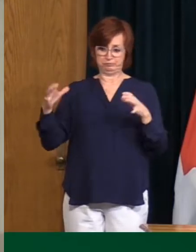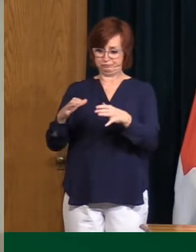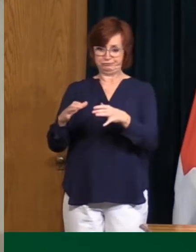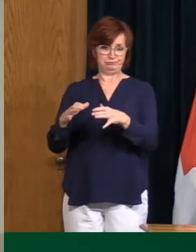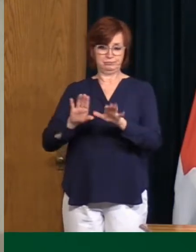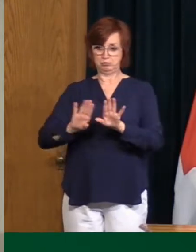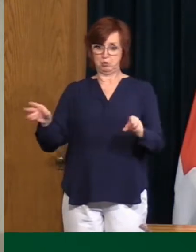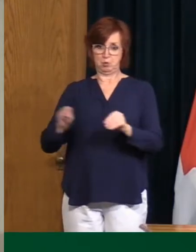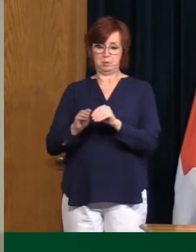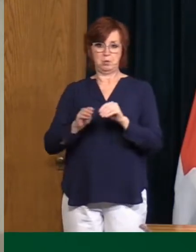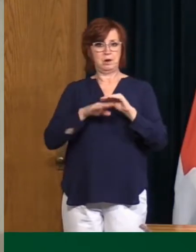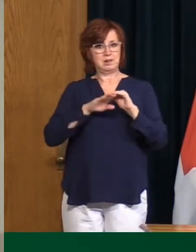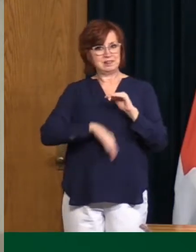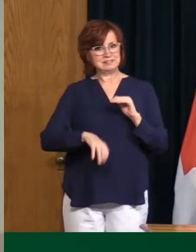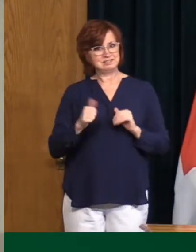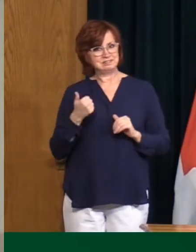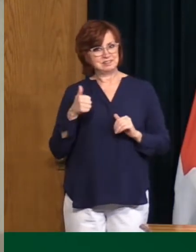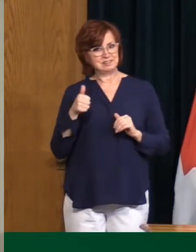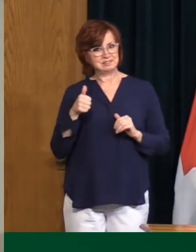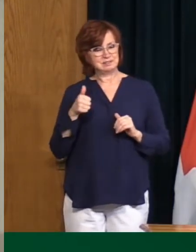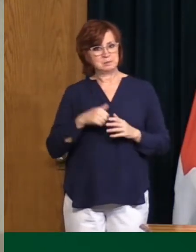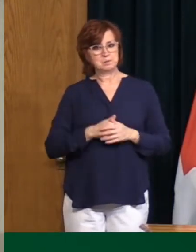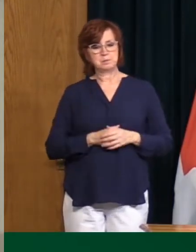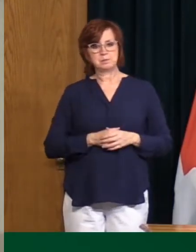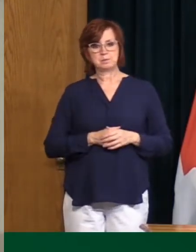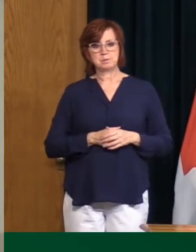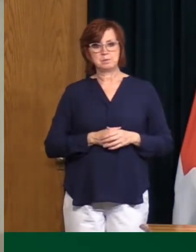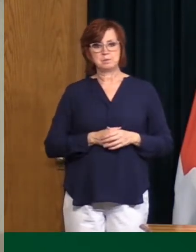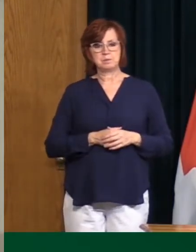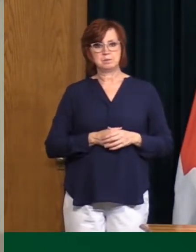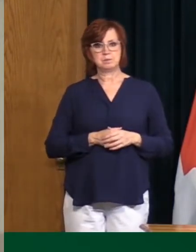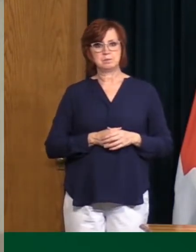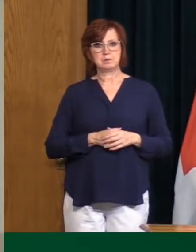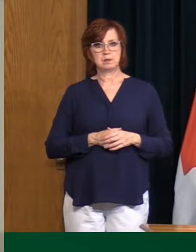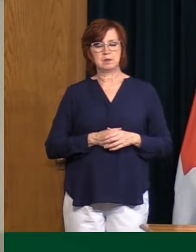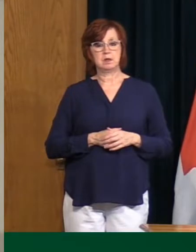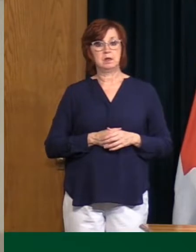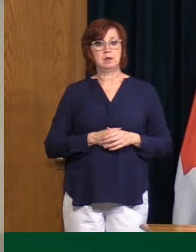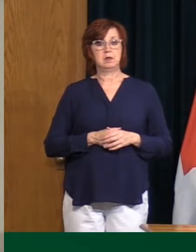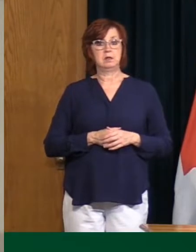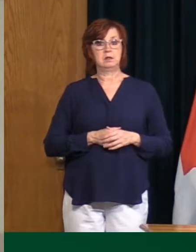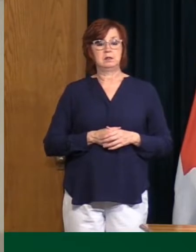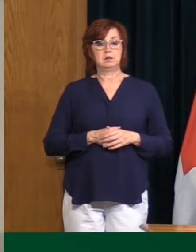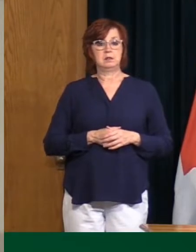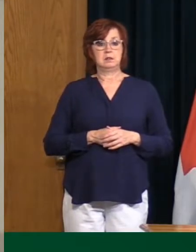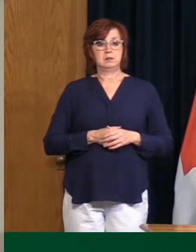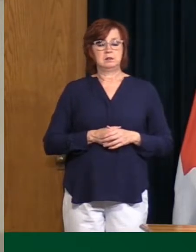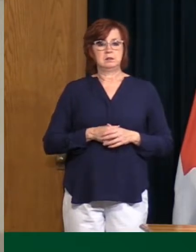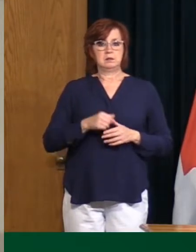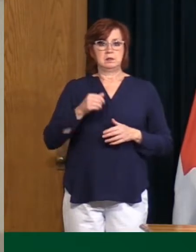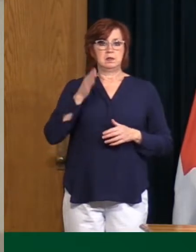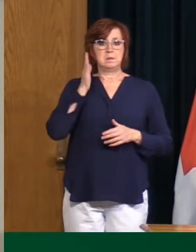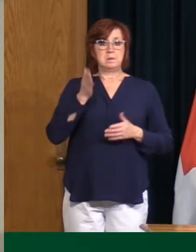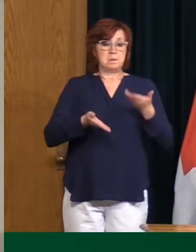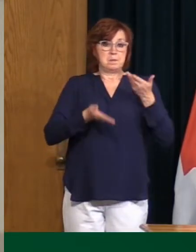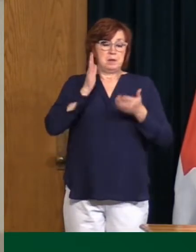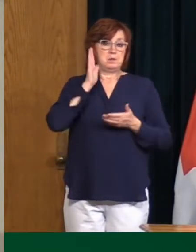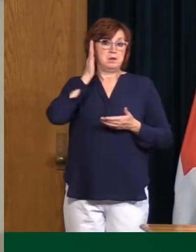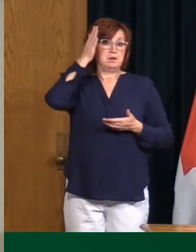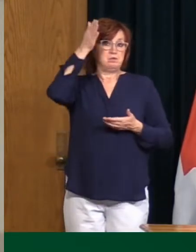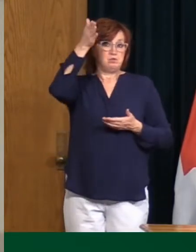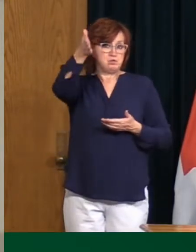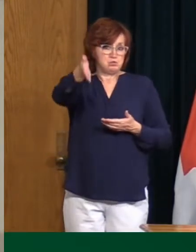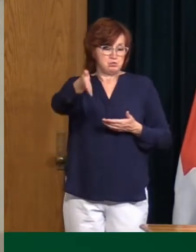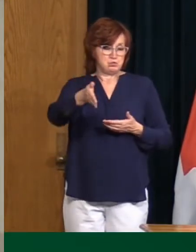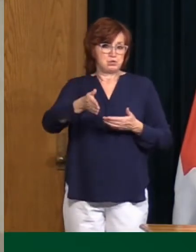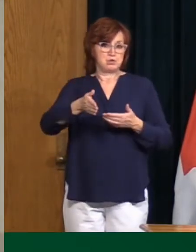Our gathering limit is still 10. In the future, that may relax a bit for indoor gatherings and a bit for outdoor